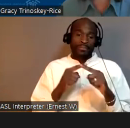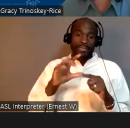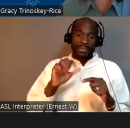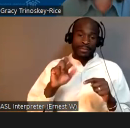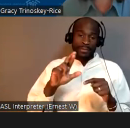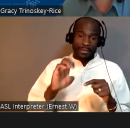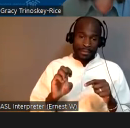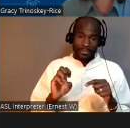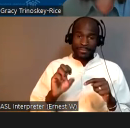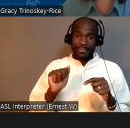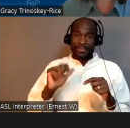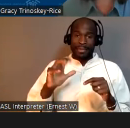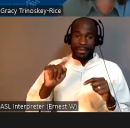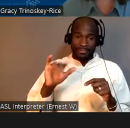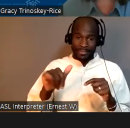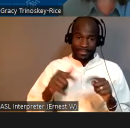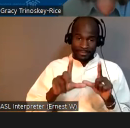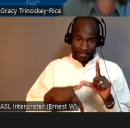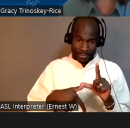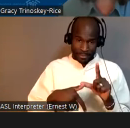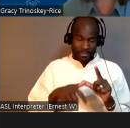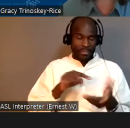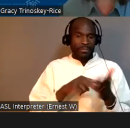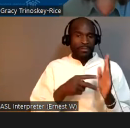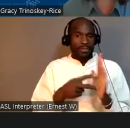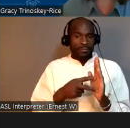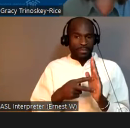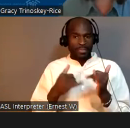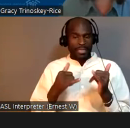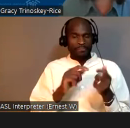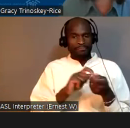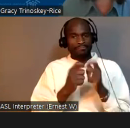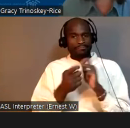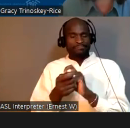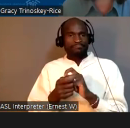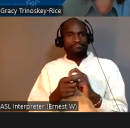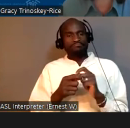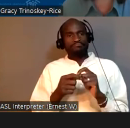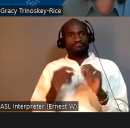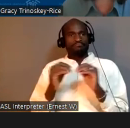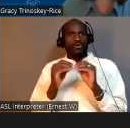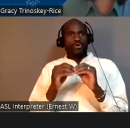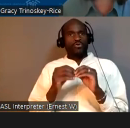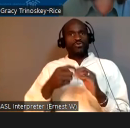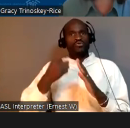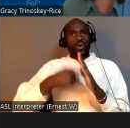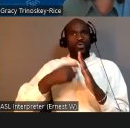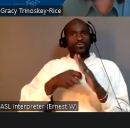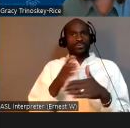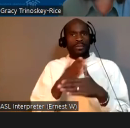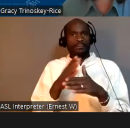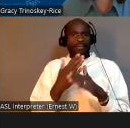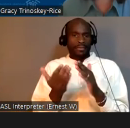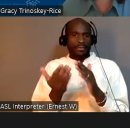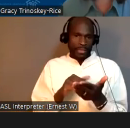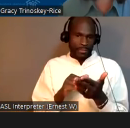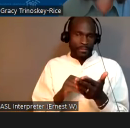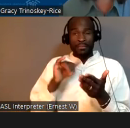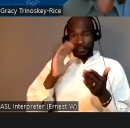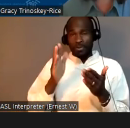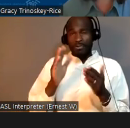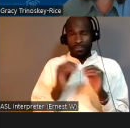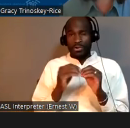which triggered a transition to commercialization and cost sharing. And so I'll talk a little bit more about that as well.